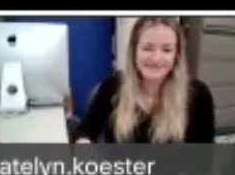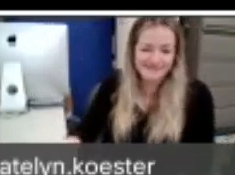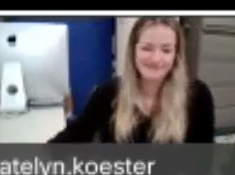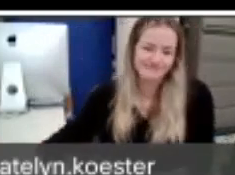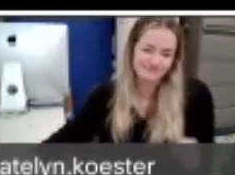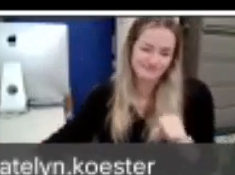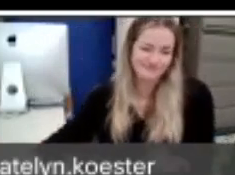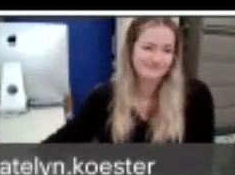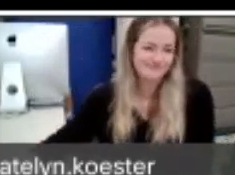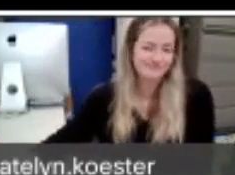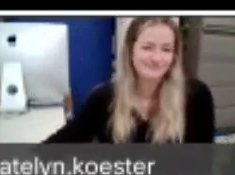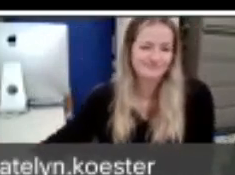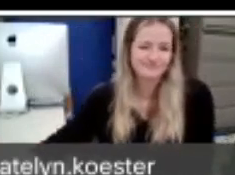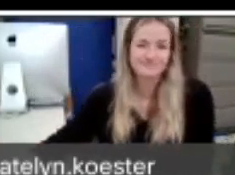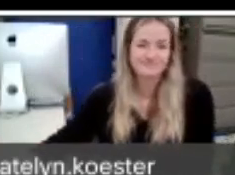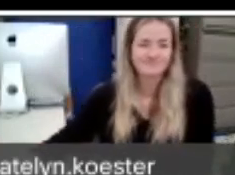mother.